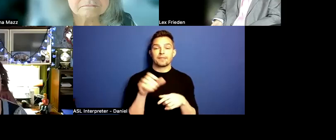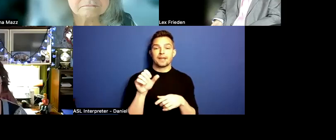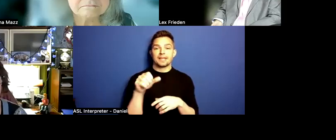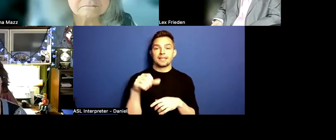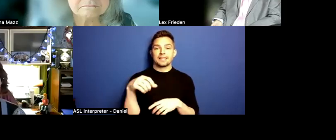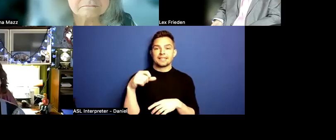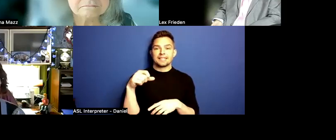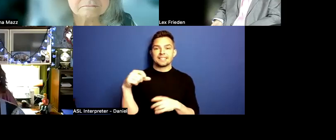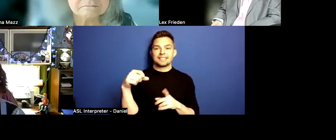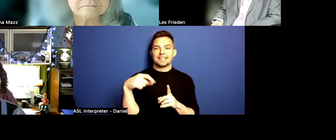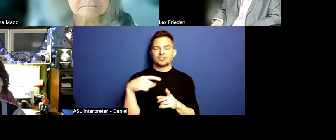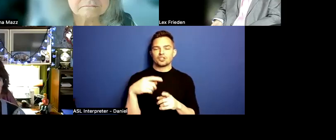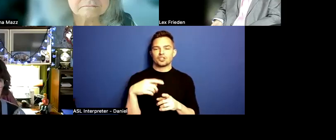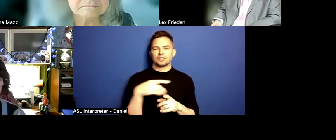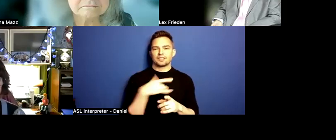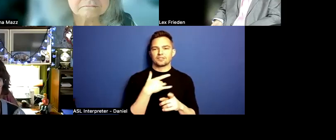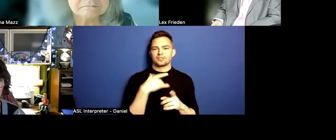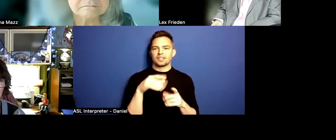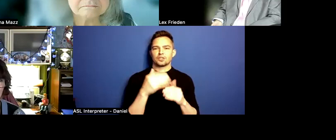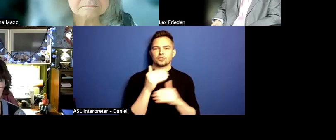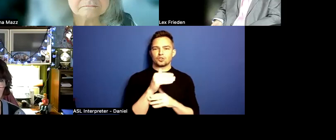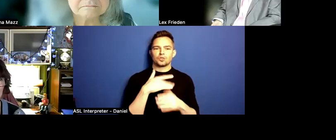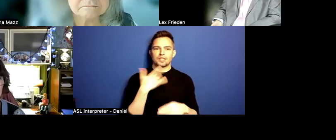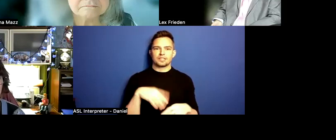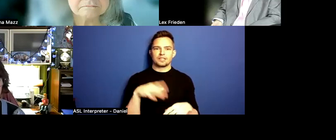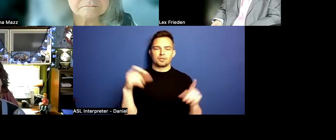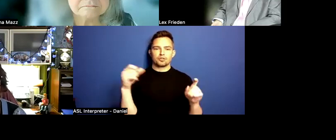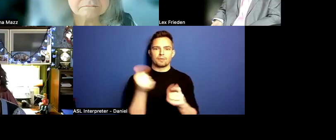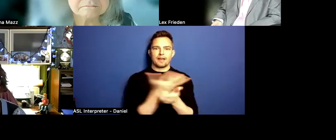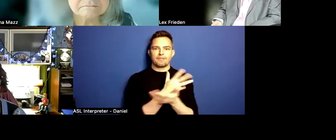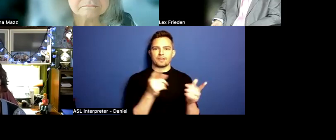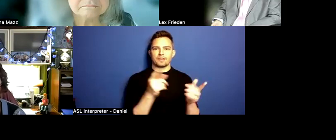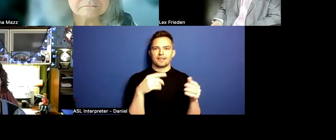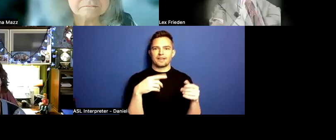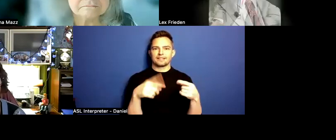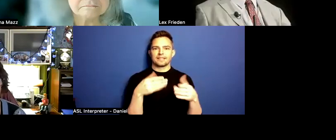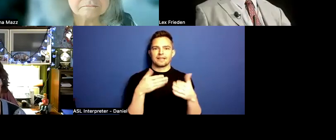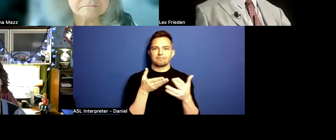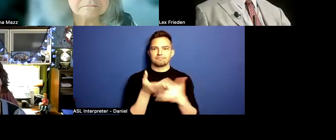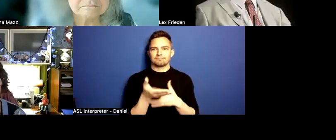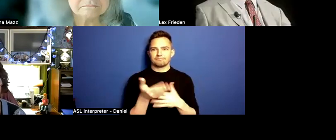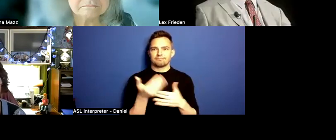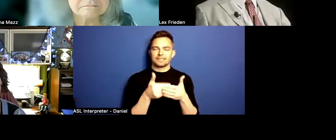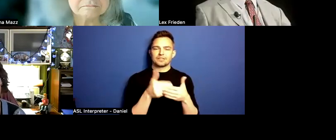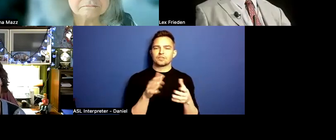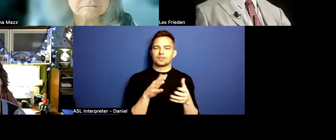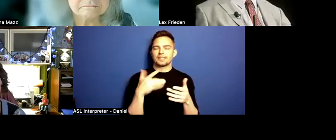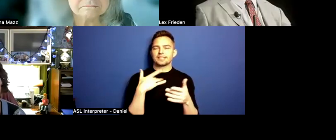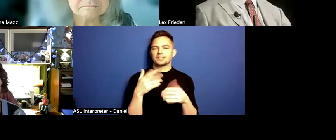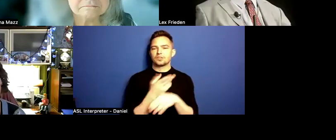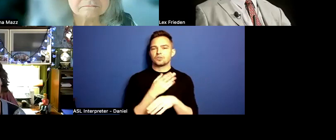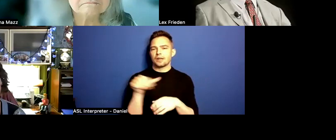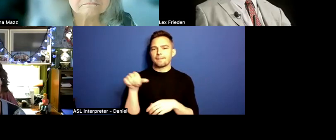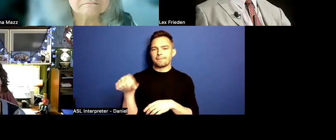light, because it would be too sensitive and be triggered by everything that, blew by, or whatever. So they've, primarily gone to the button type